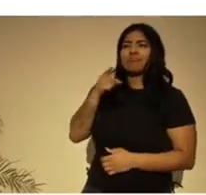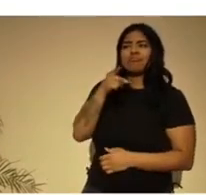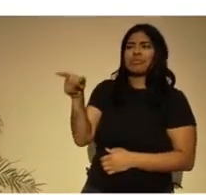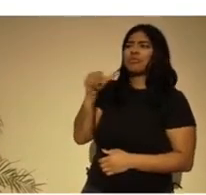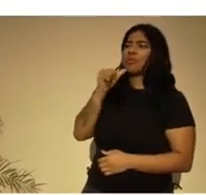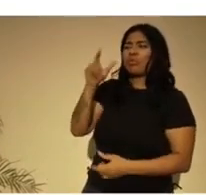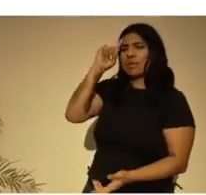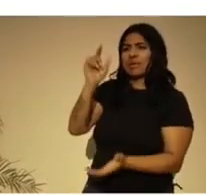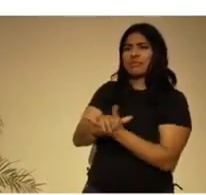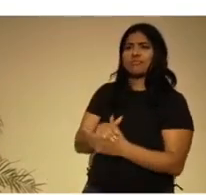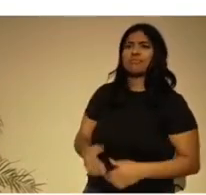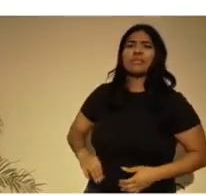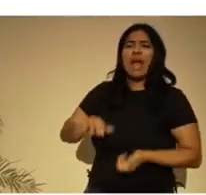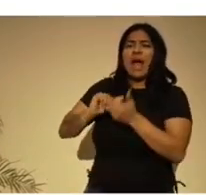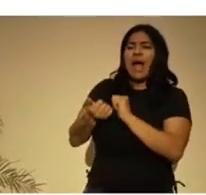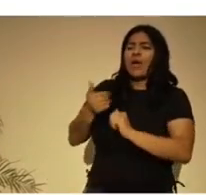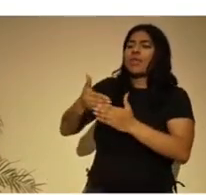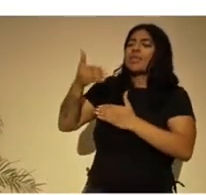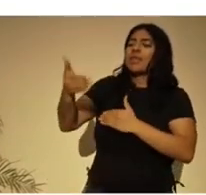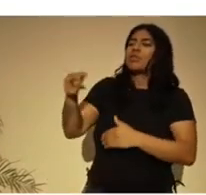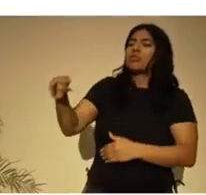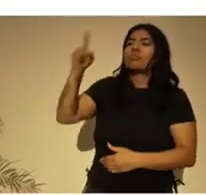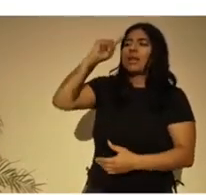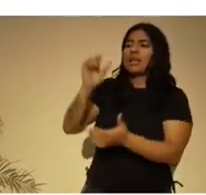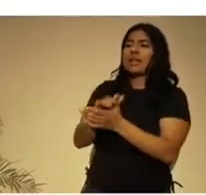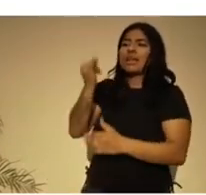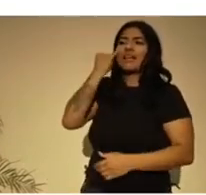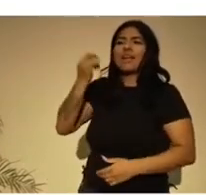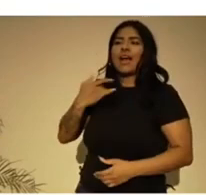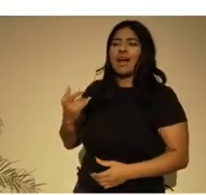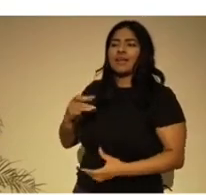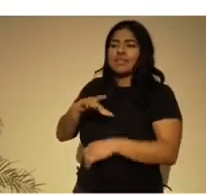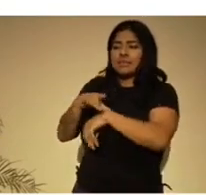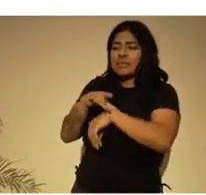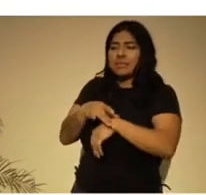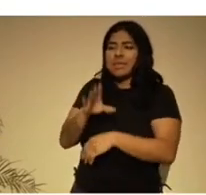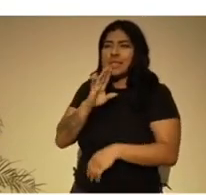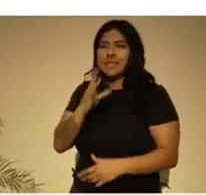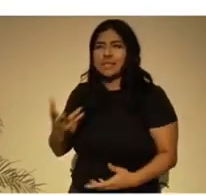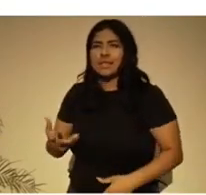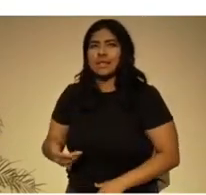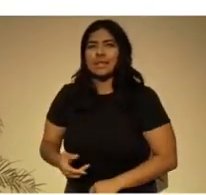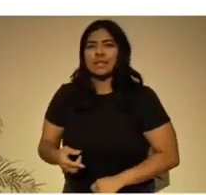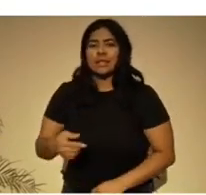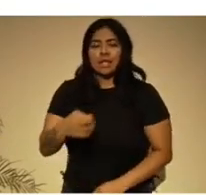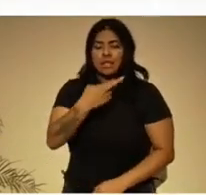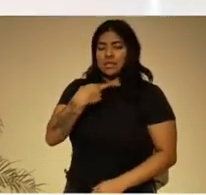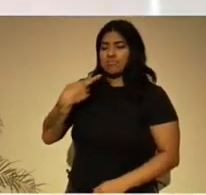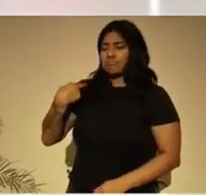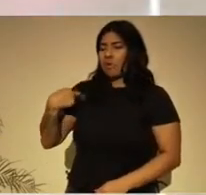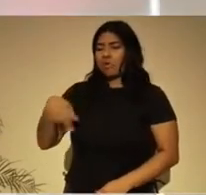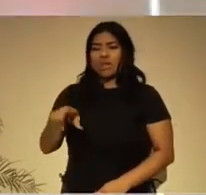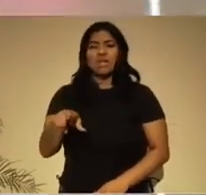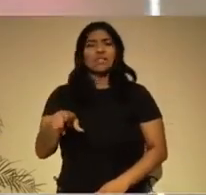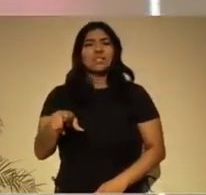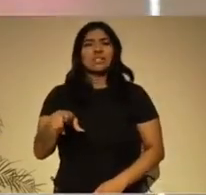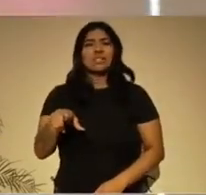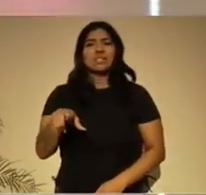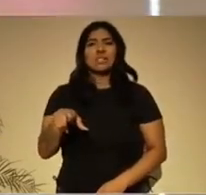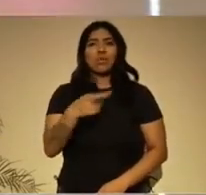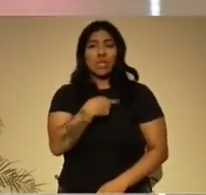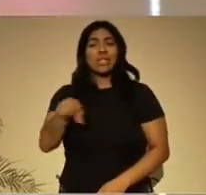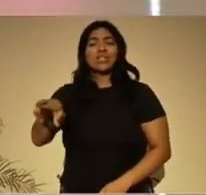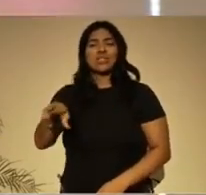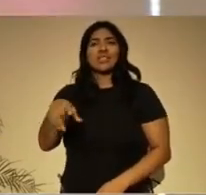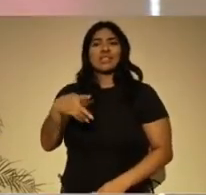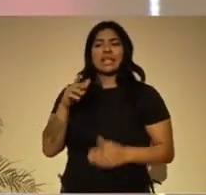believe. How then will you believe if I speak of earthly things?" This is a religious leader who approaches Jesus.